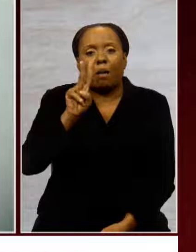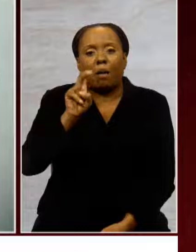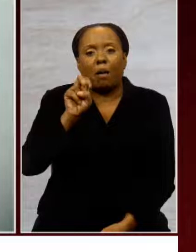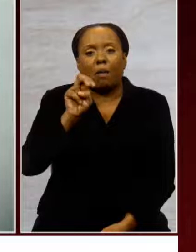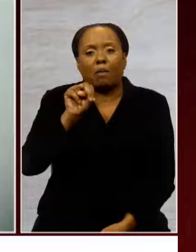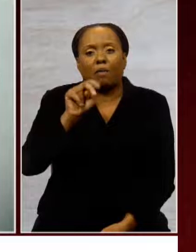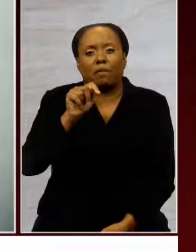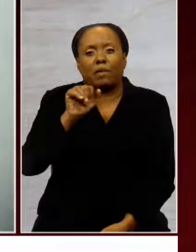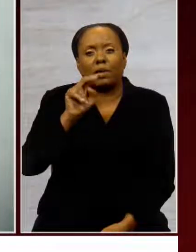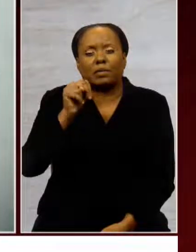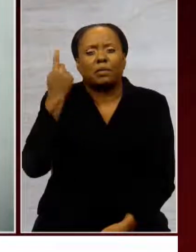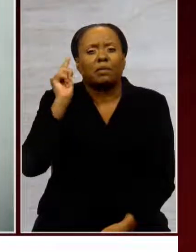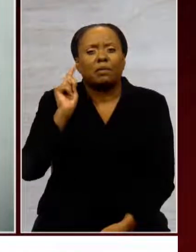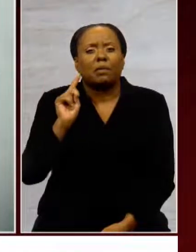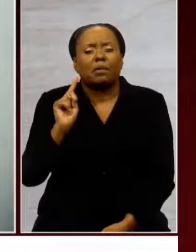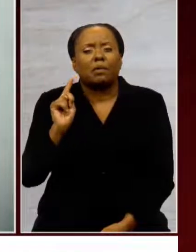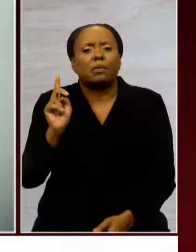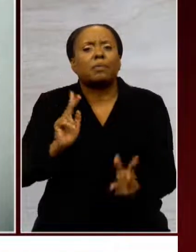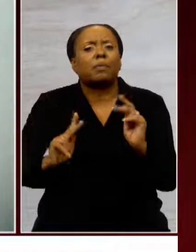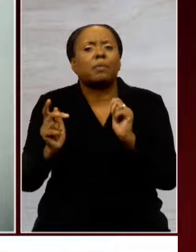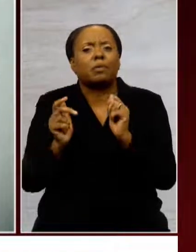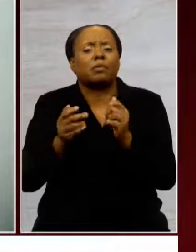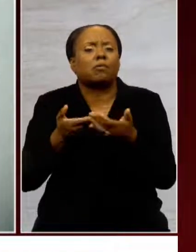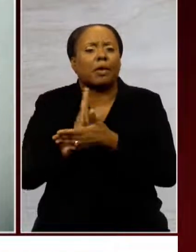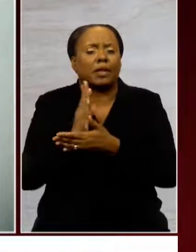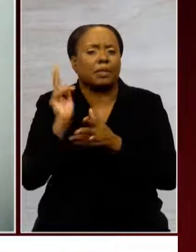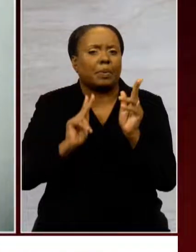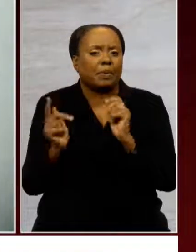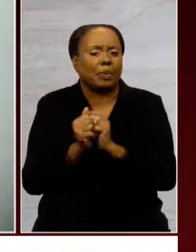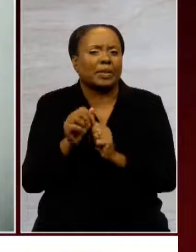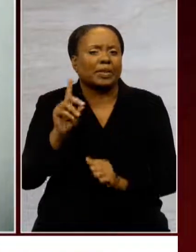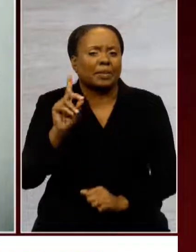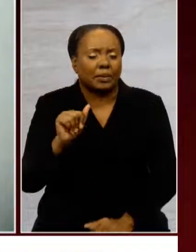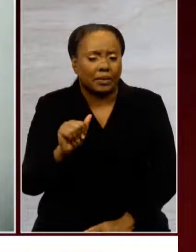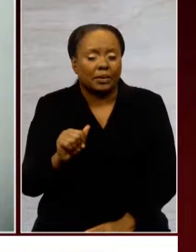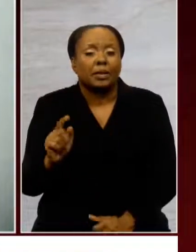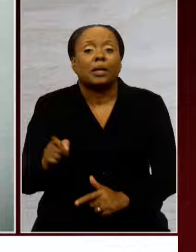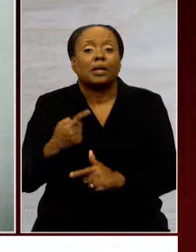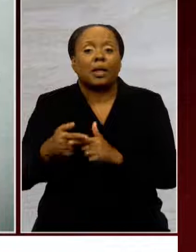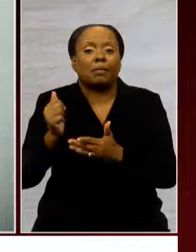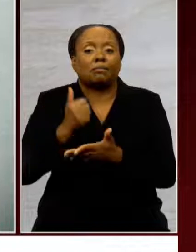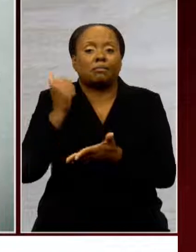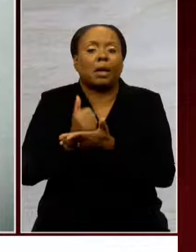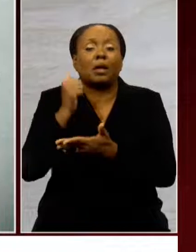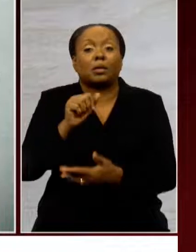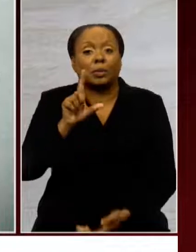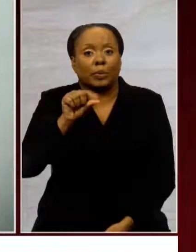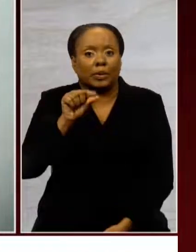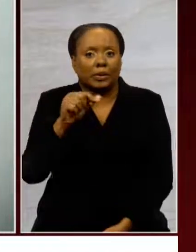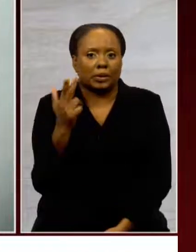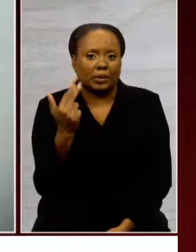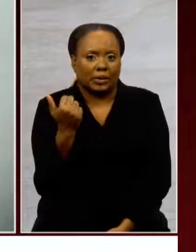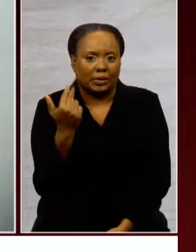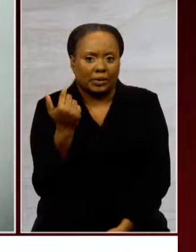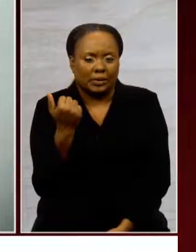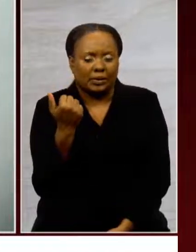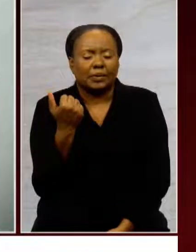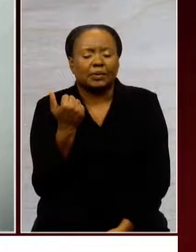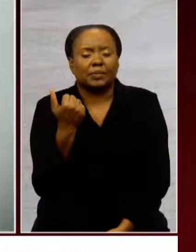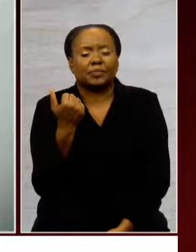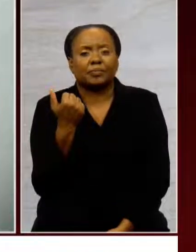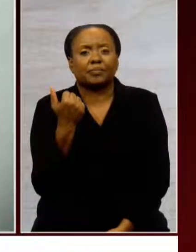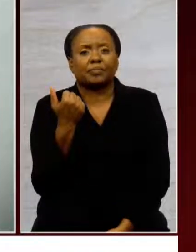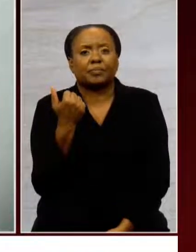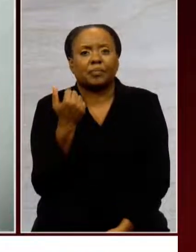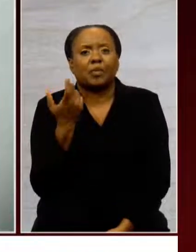Nations Convention, back in 2007. Then it was ratified in 2013. So that would tell you that